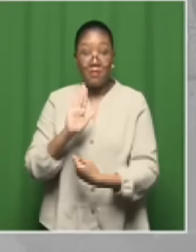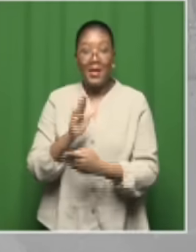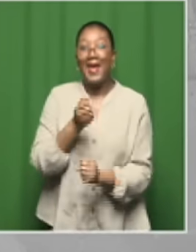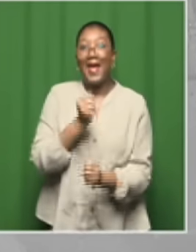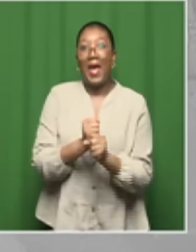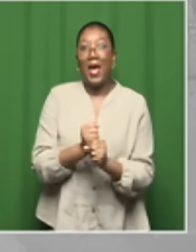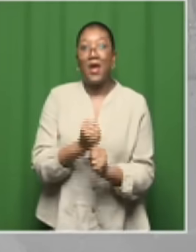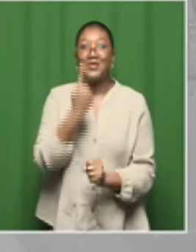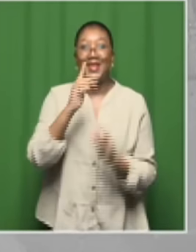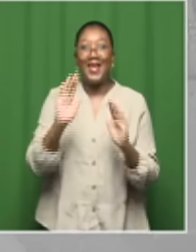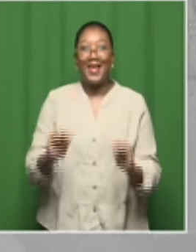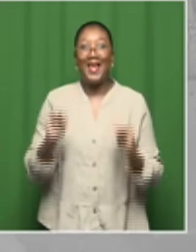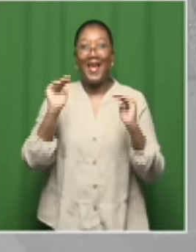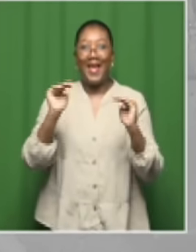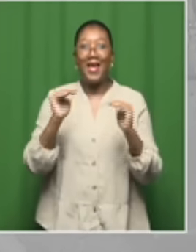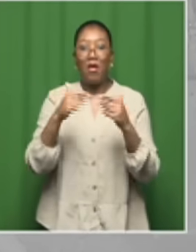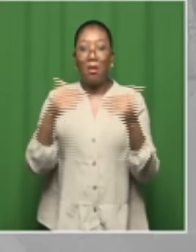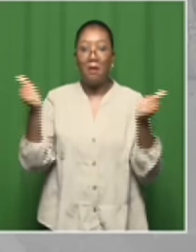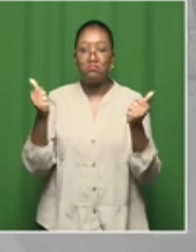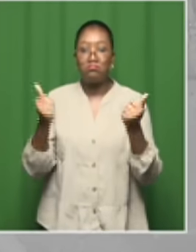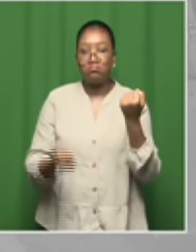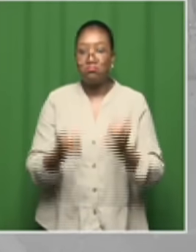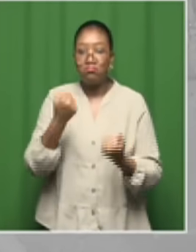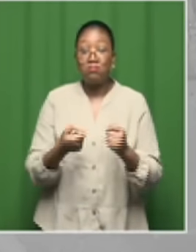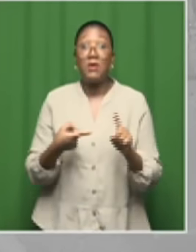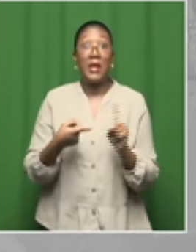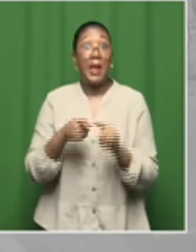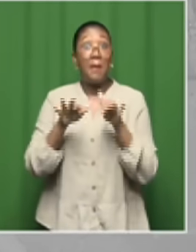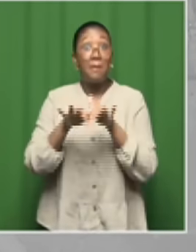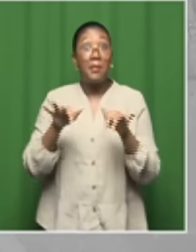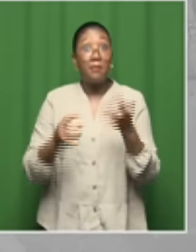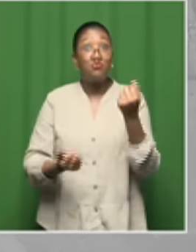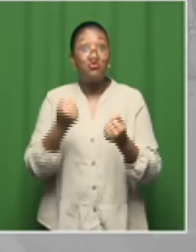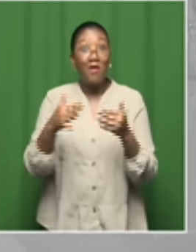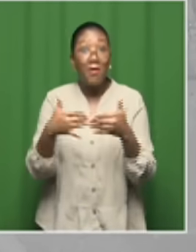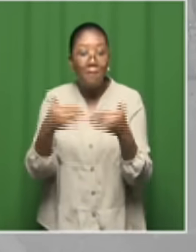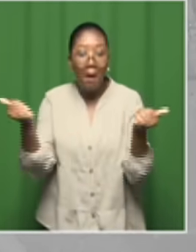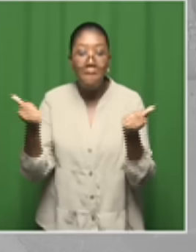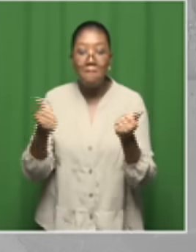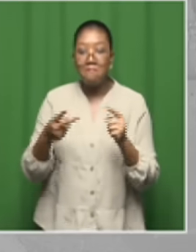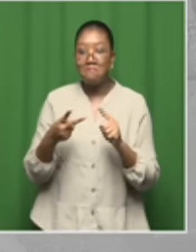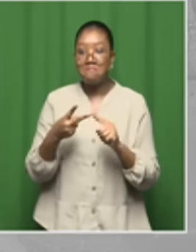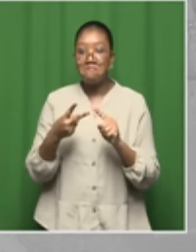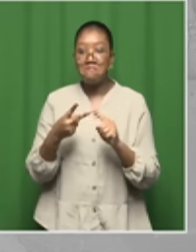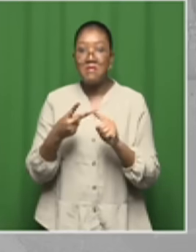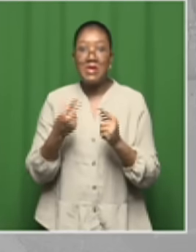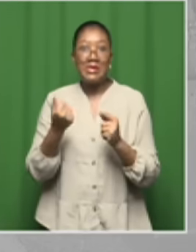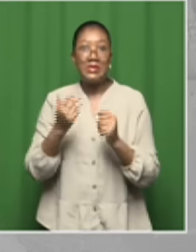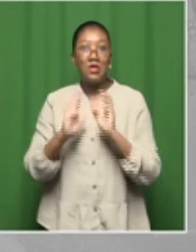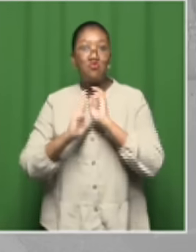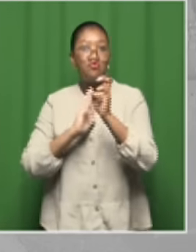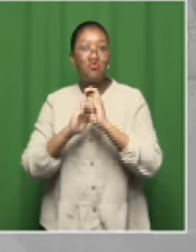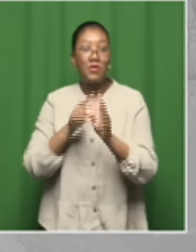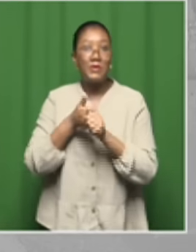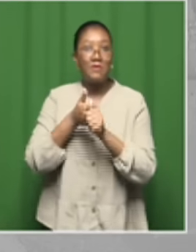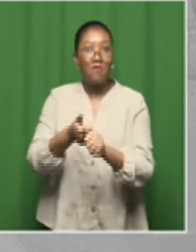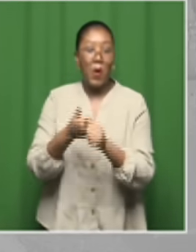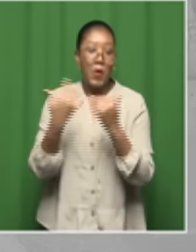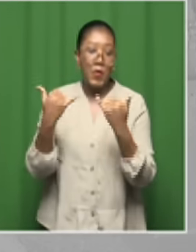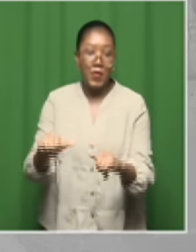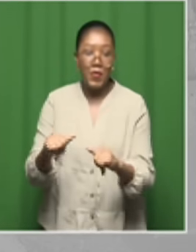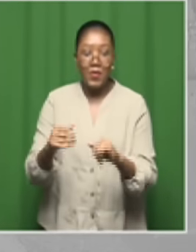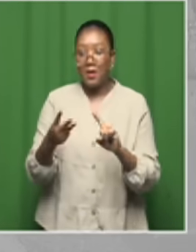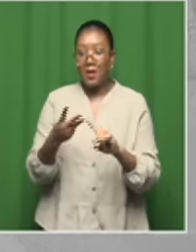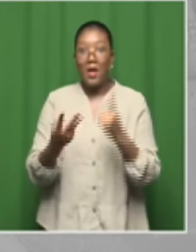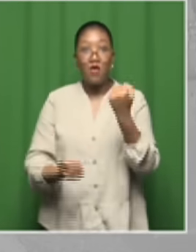So it's to enforce speed limits and curb reckless driving behaviours, also to reduce traffic fatalities by addressing